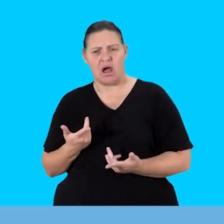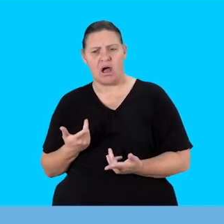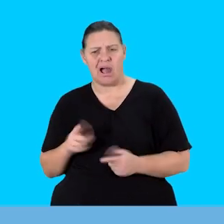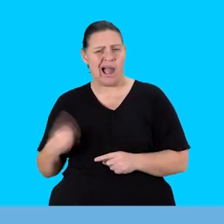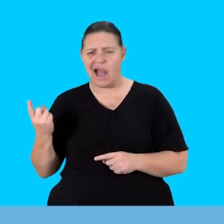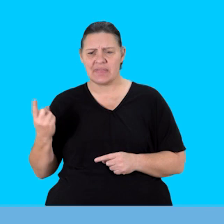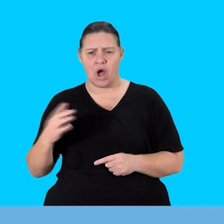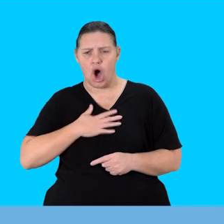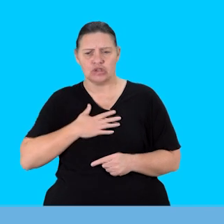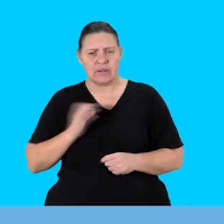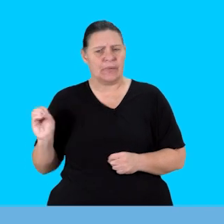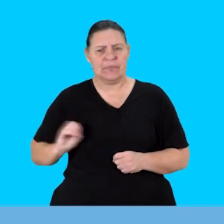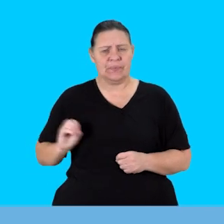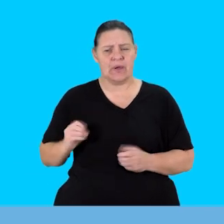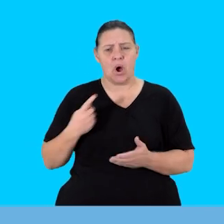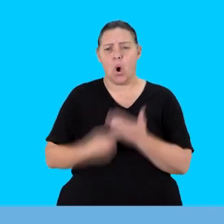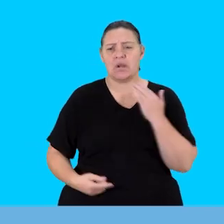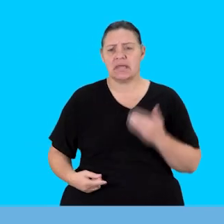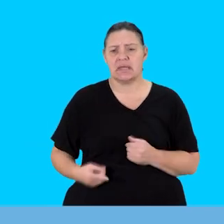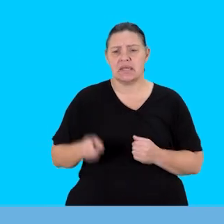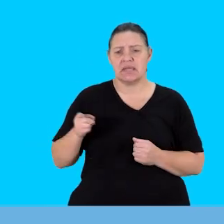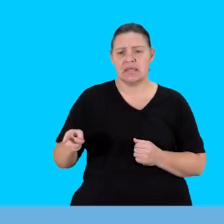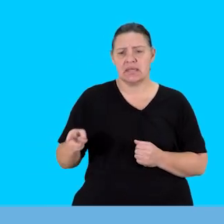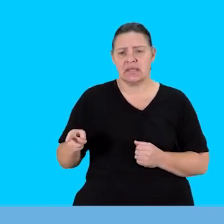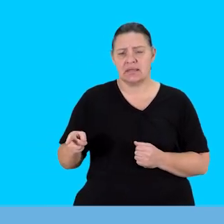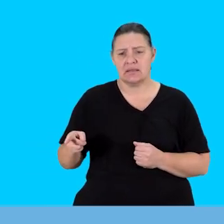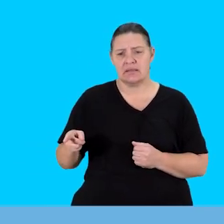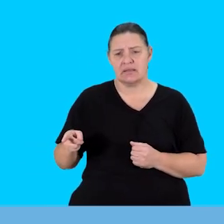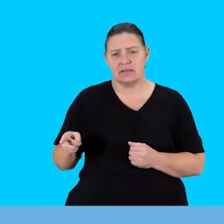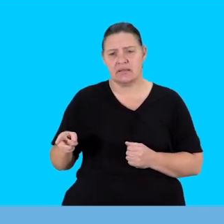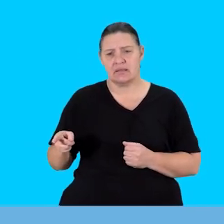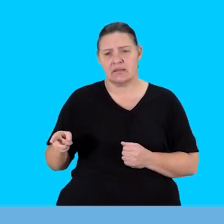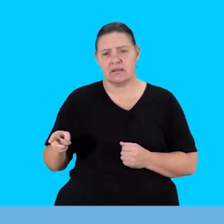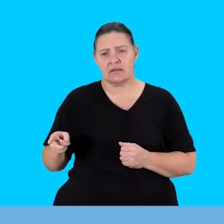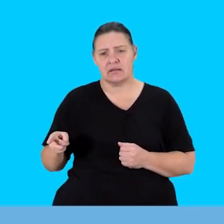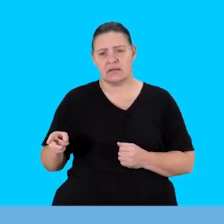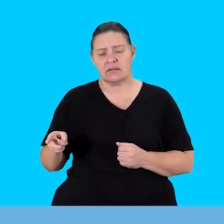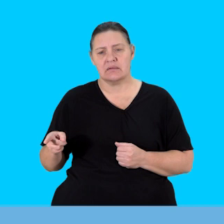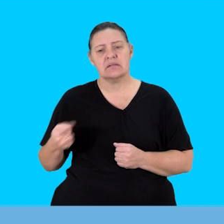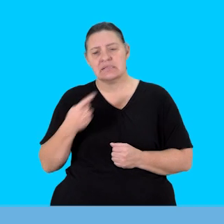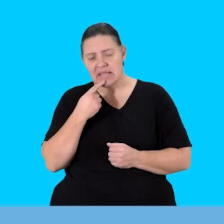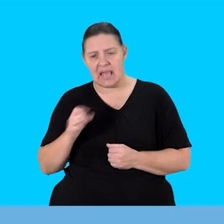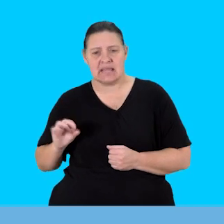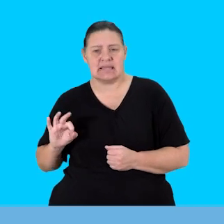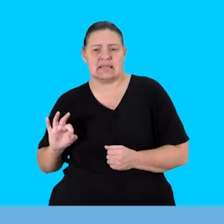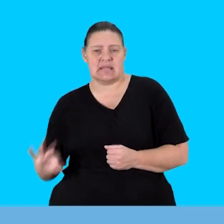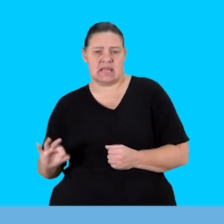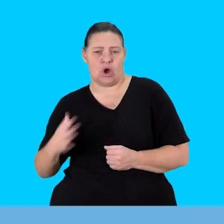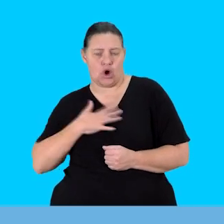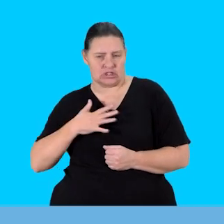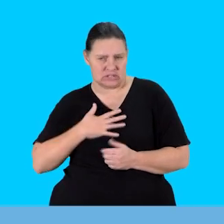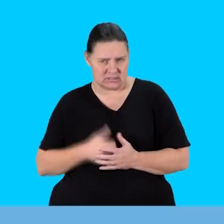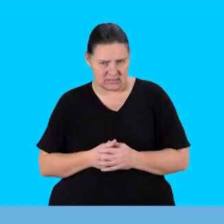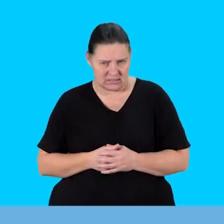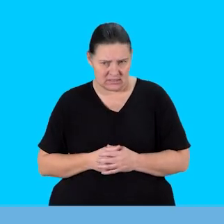There's no other oxygen on the reactants. There's only just this one in this particular compound. And we are told that there's 3 atoms of